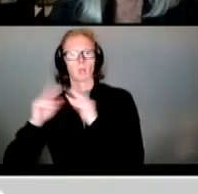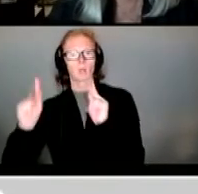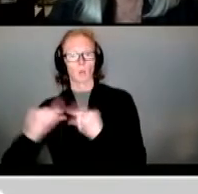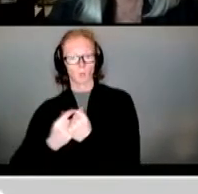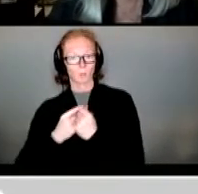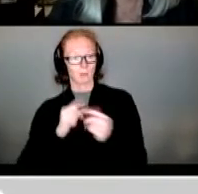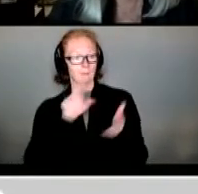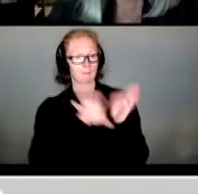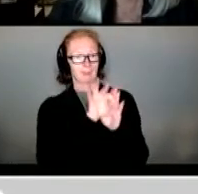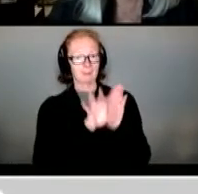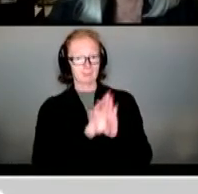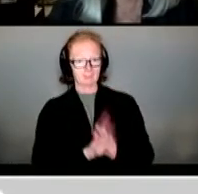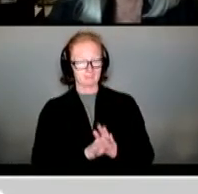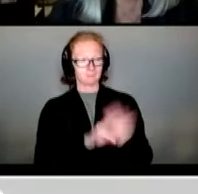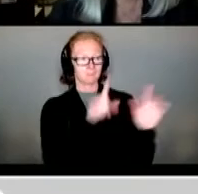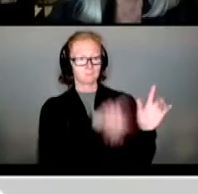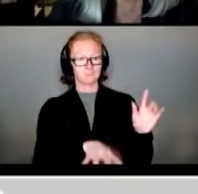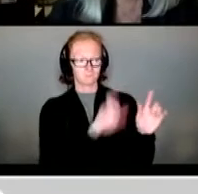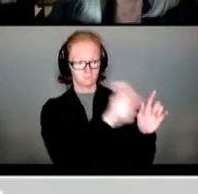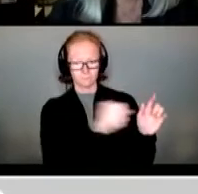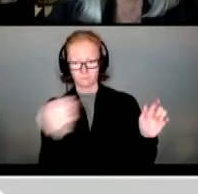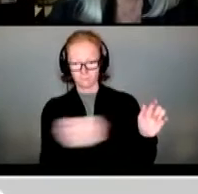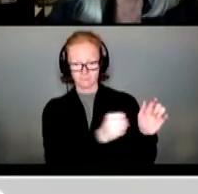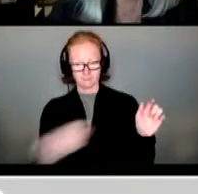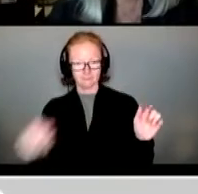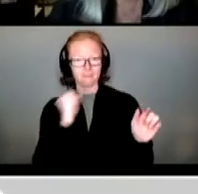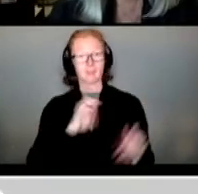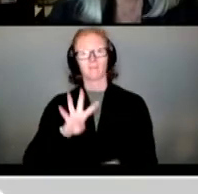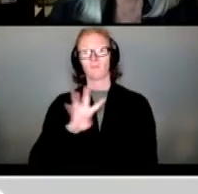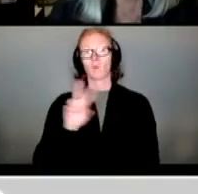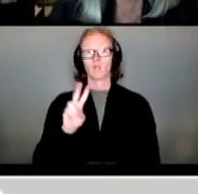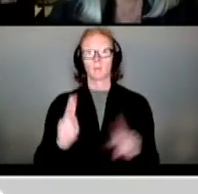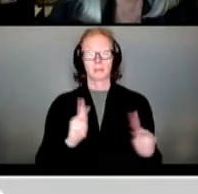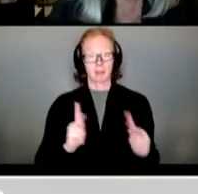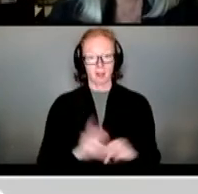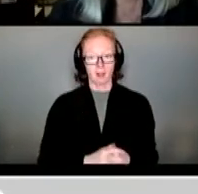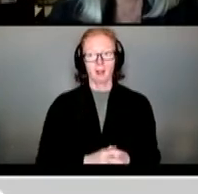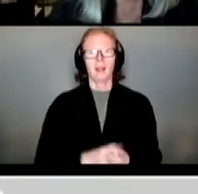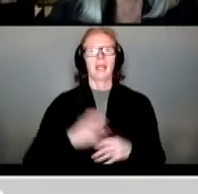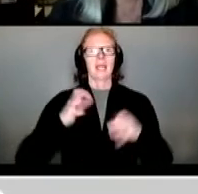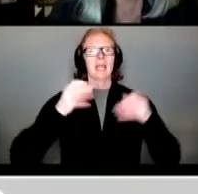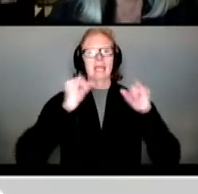COG, and interviews of the 42 applicants with the COG as well.